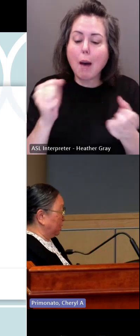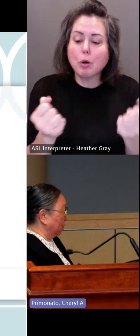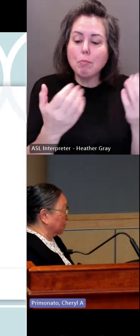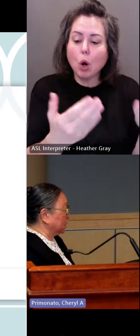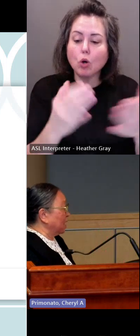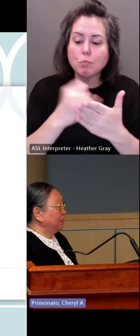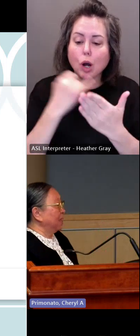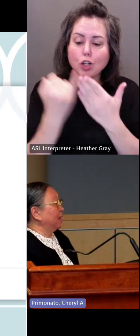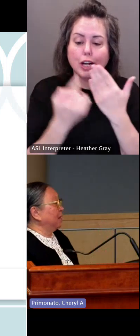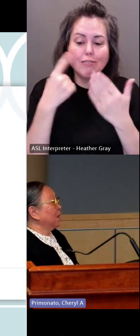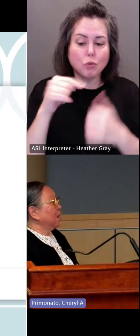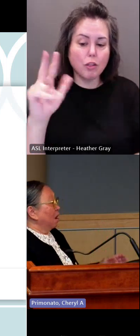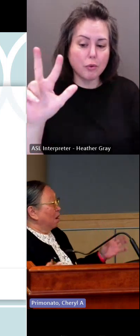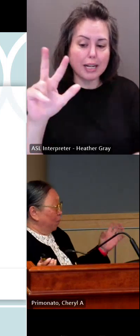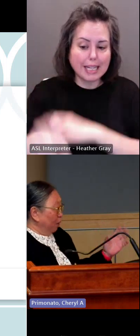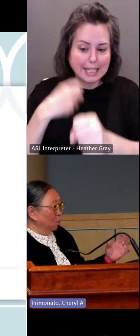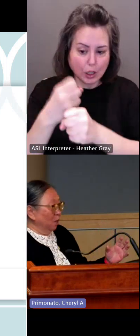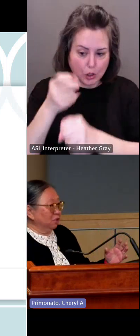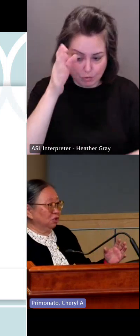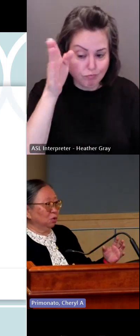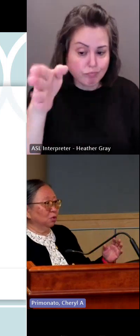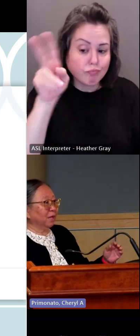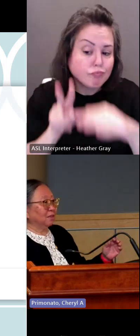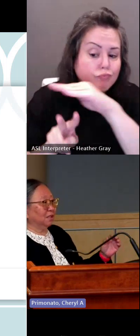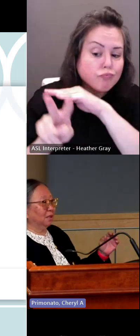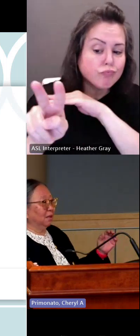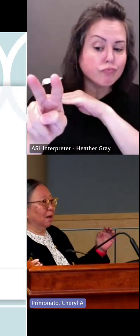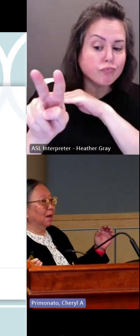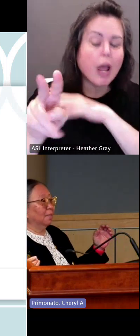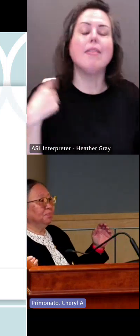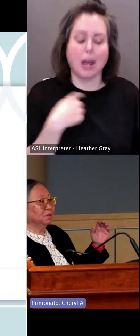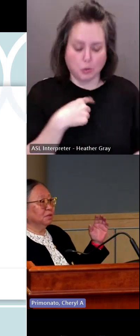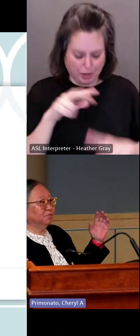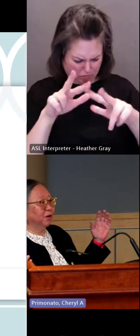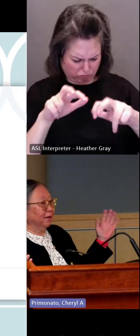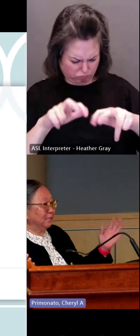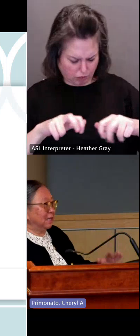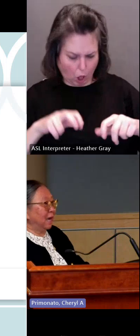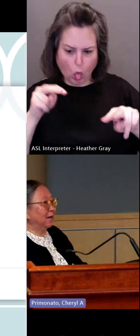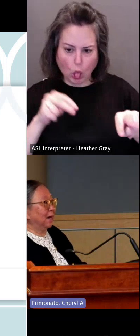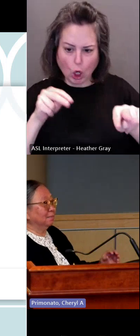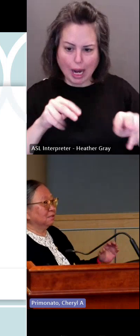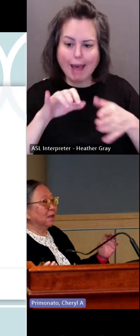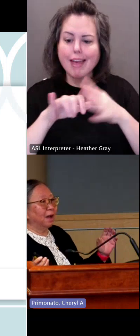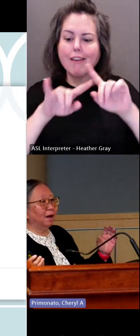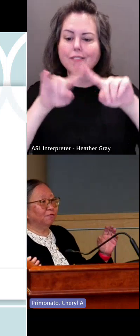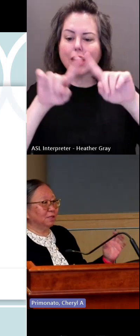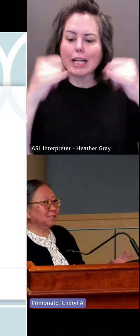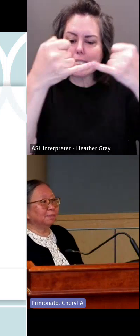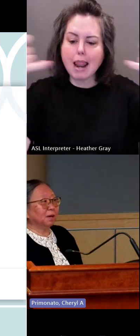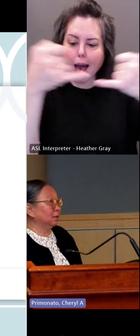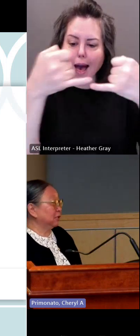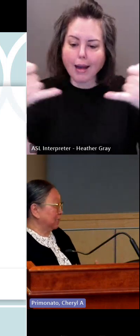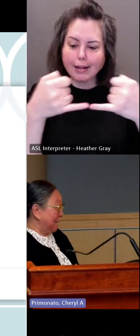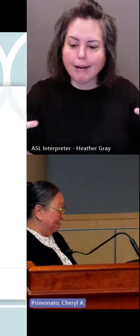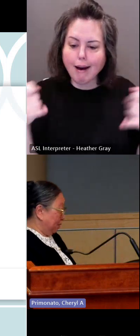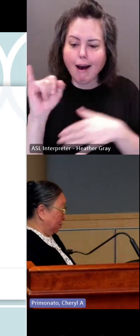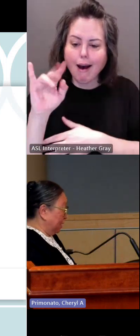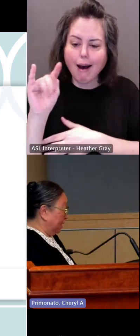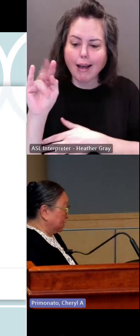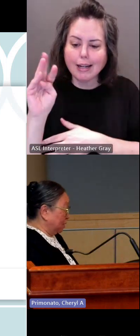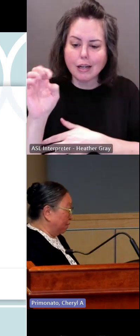next 3 years. Then we are going to look at the various line items for the